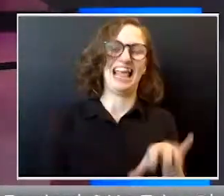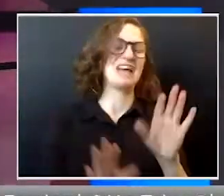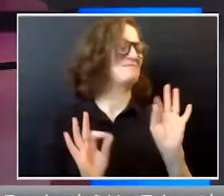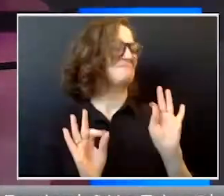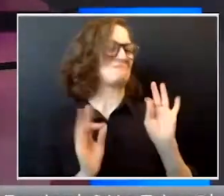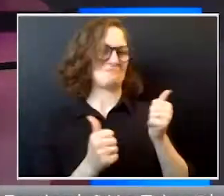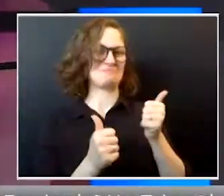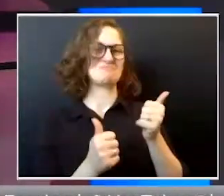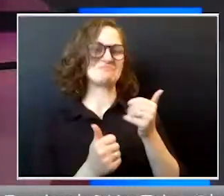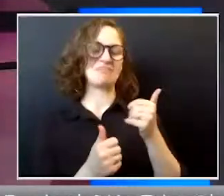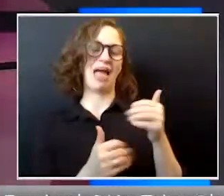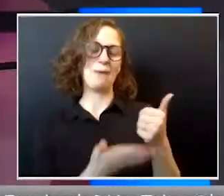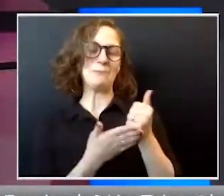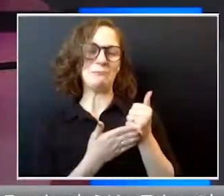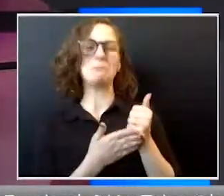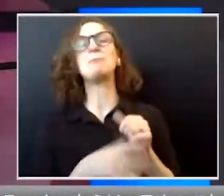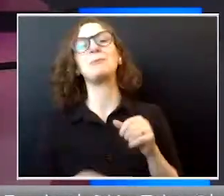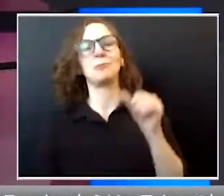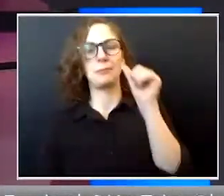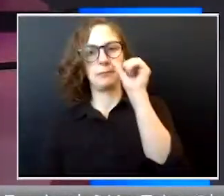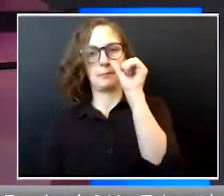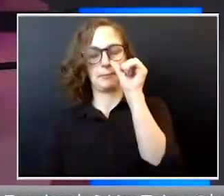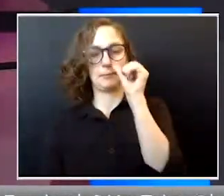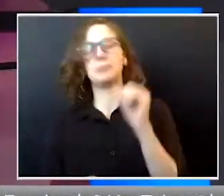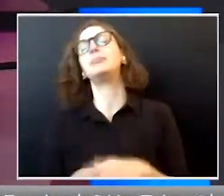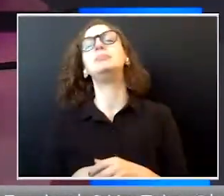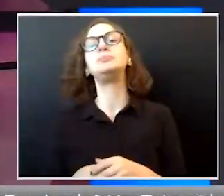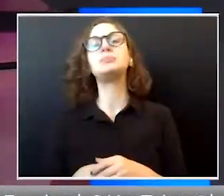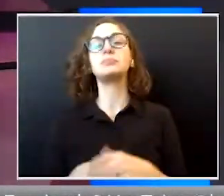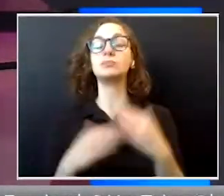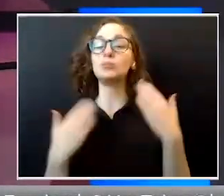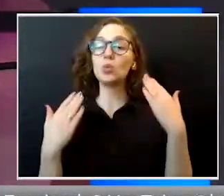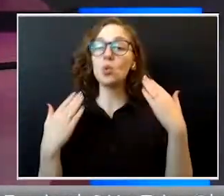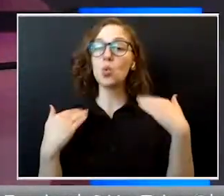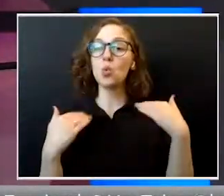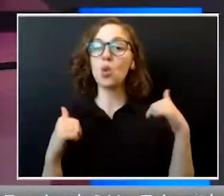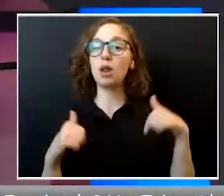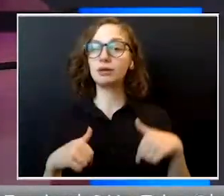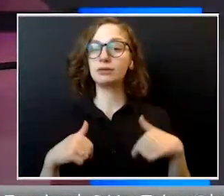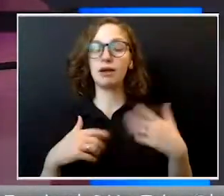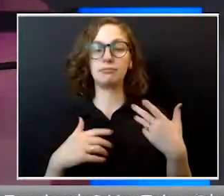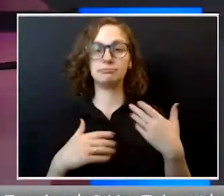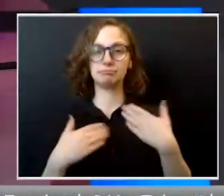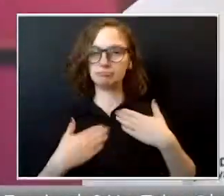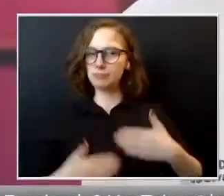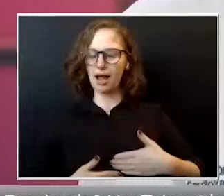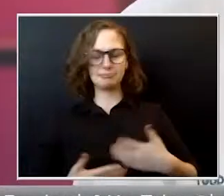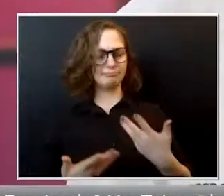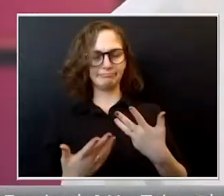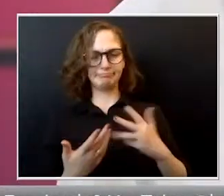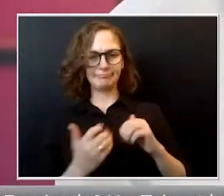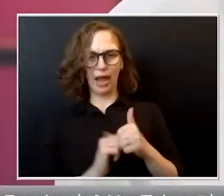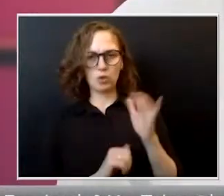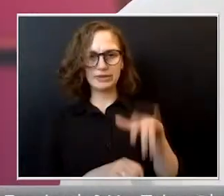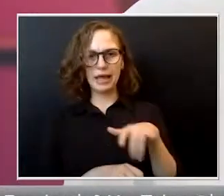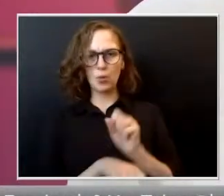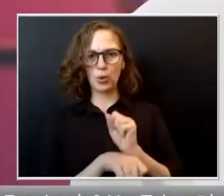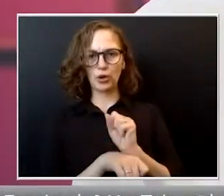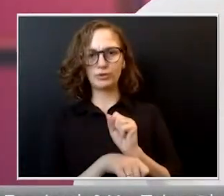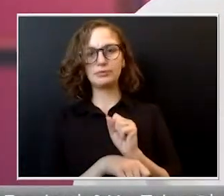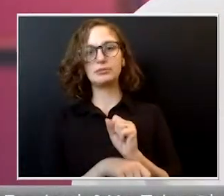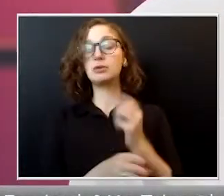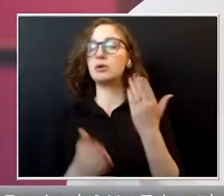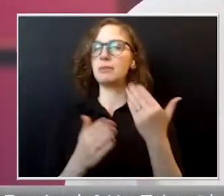helped explain it. Cooling down the body. So walk us through that process. Sure. I think we may have one more picture too,